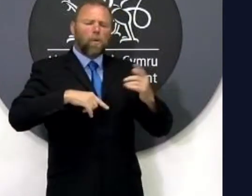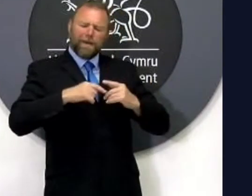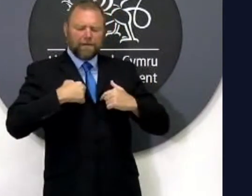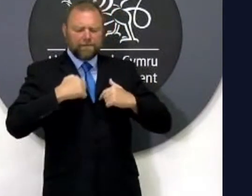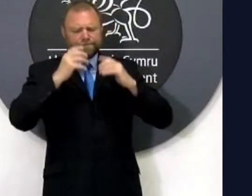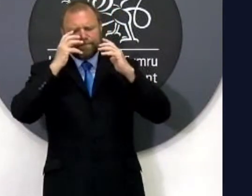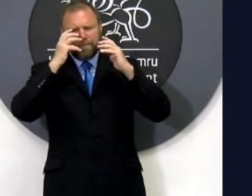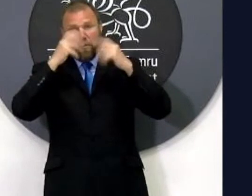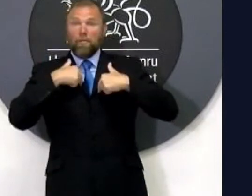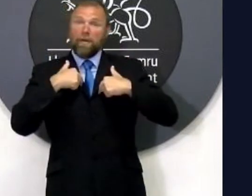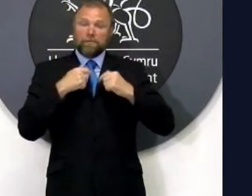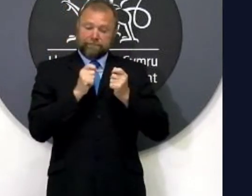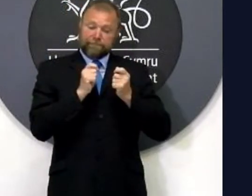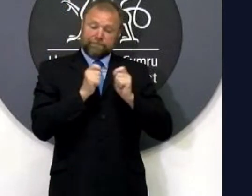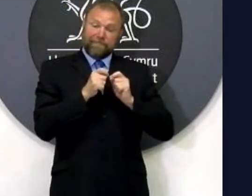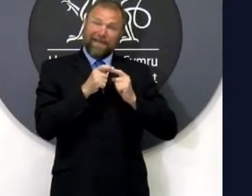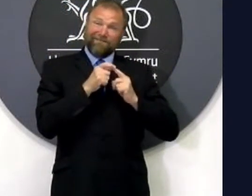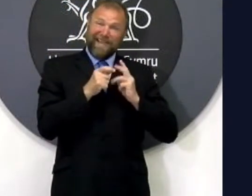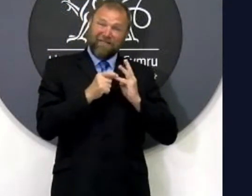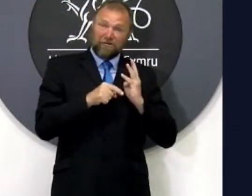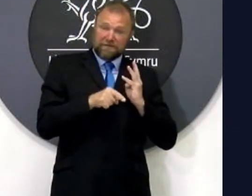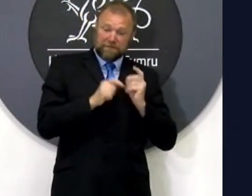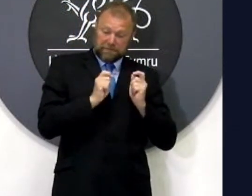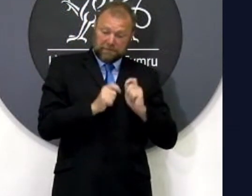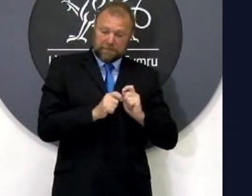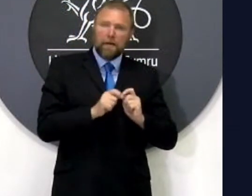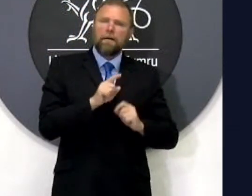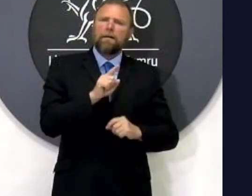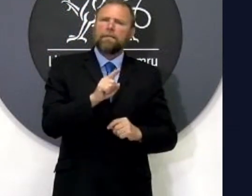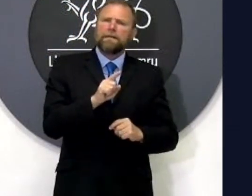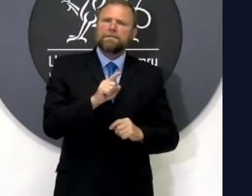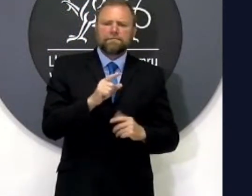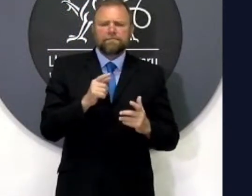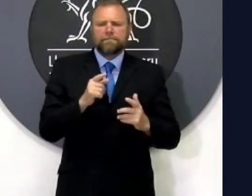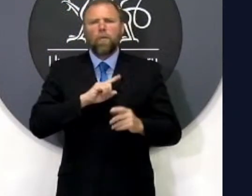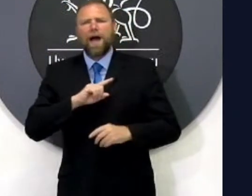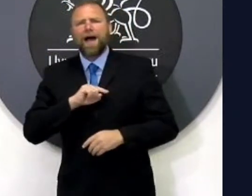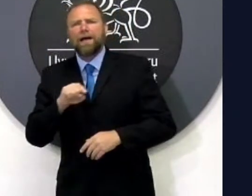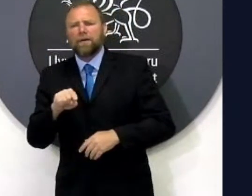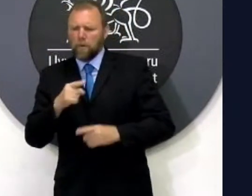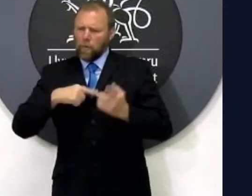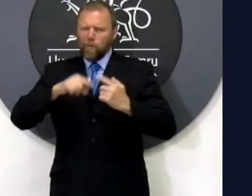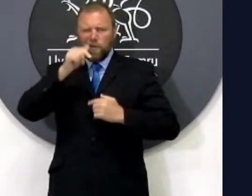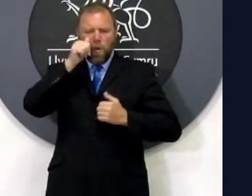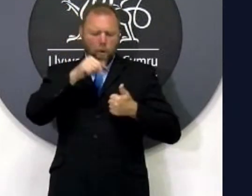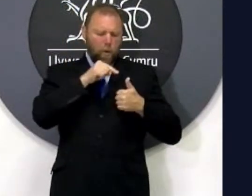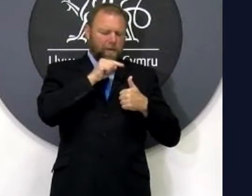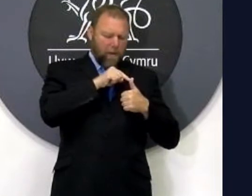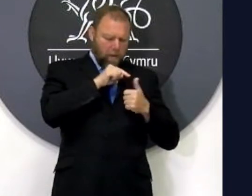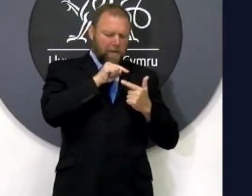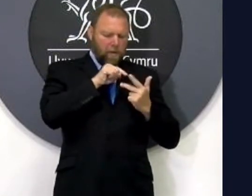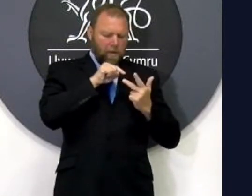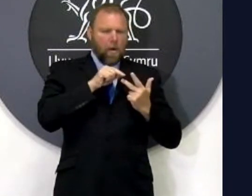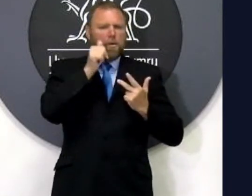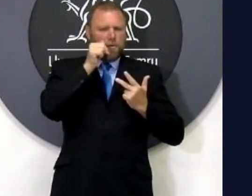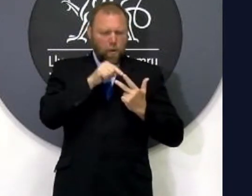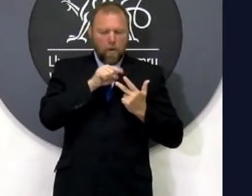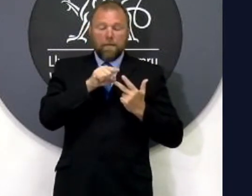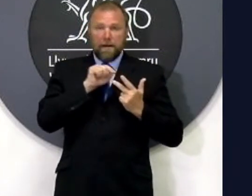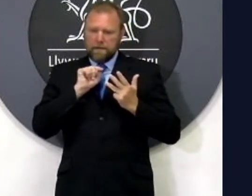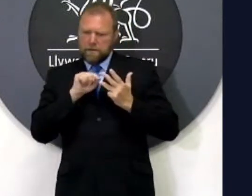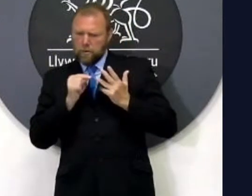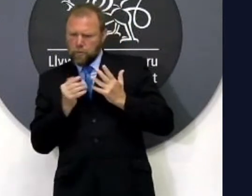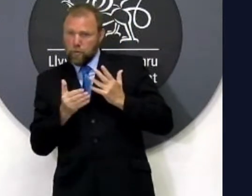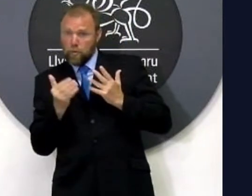variants, including this one? We worry about it because variants can be more transmissible, and we believe this variant is. We worry about them because there